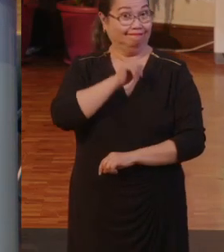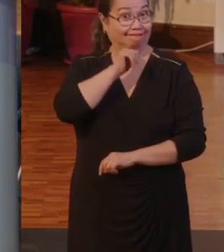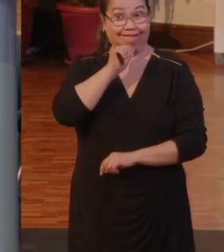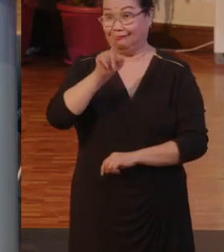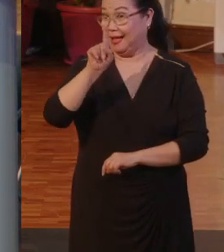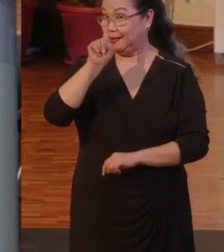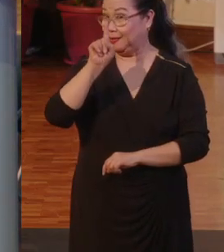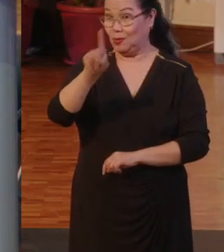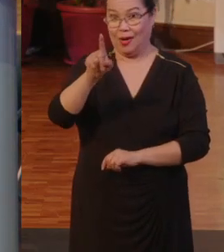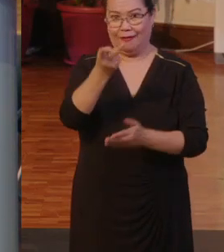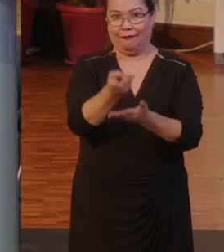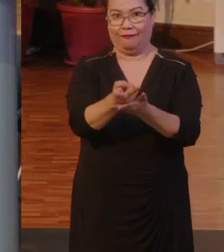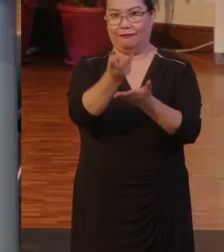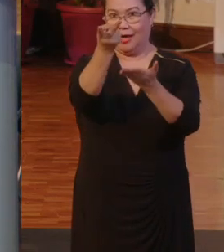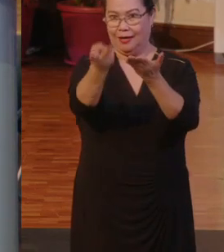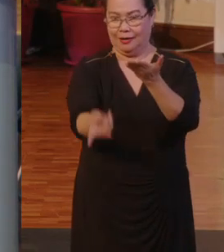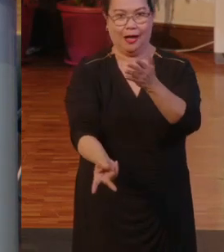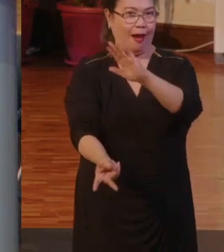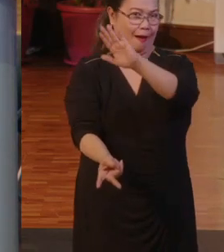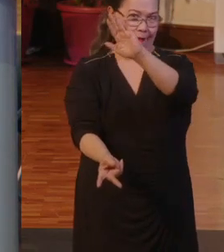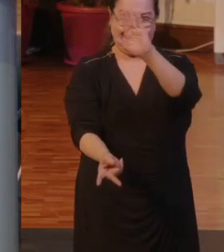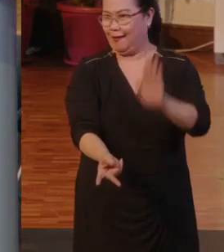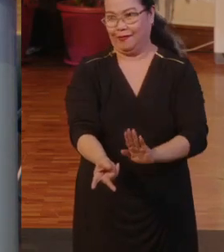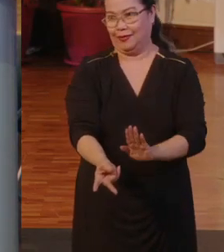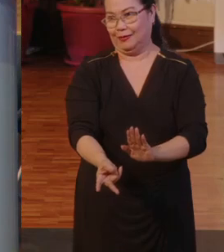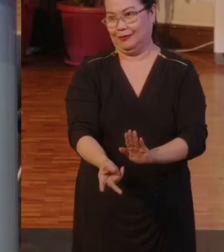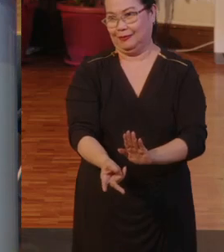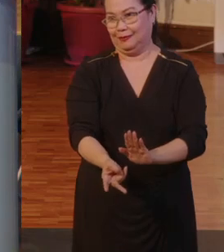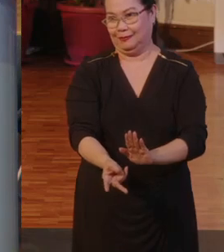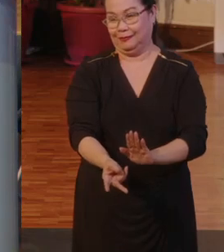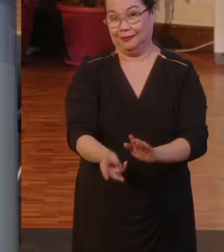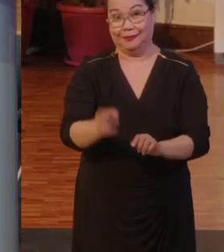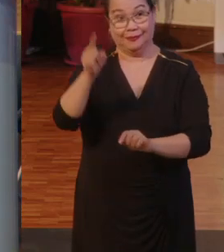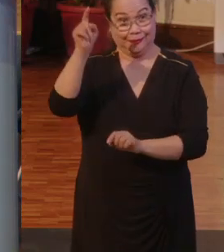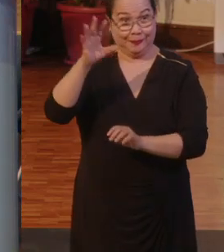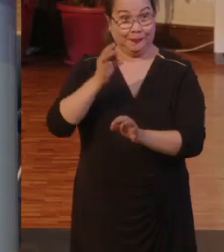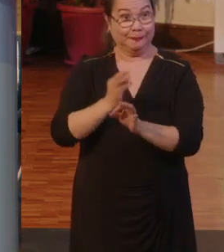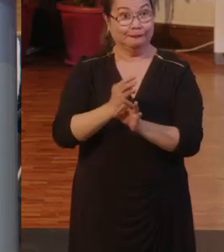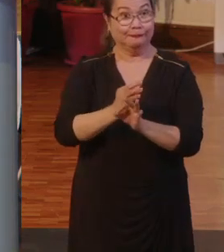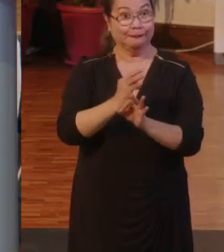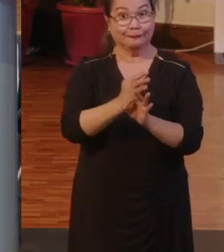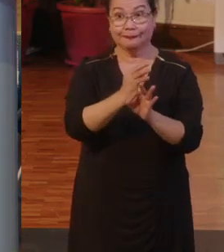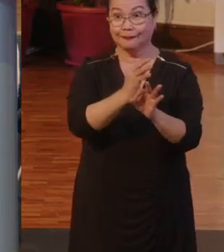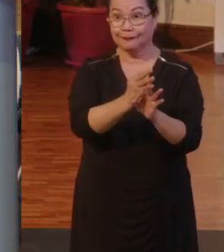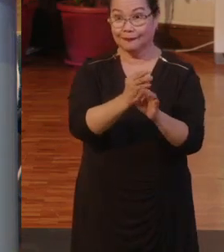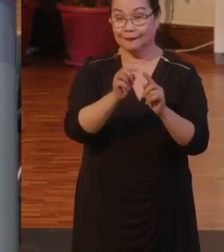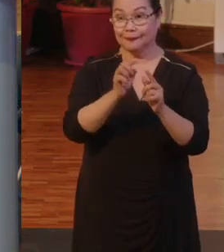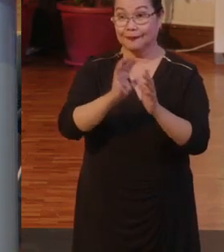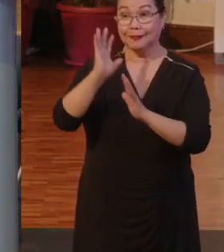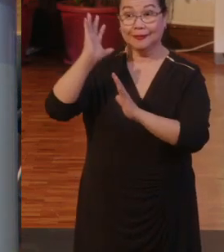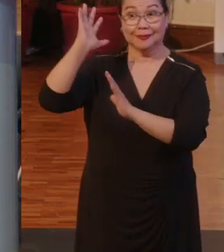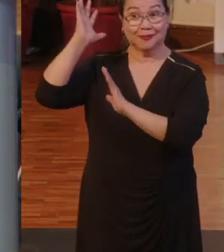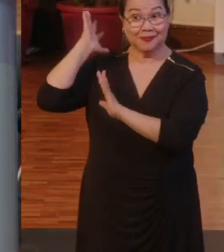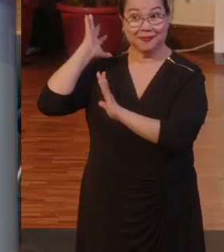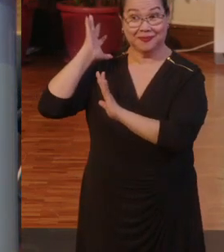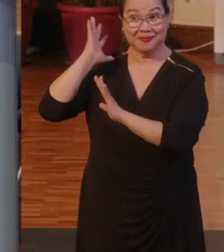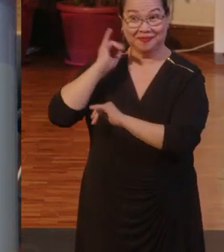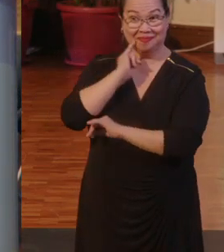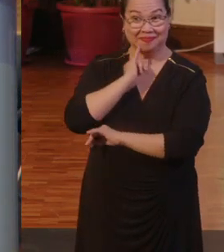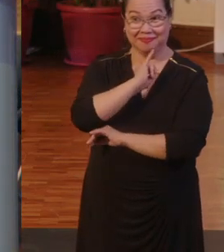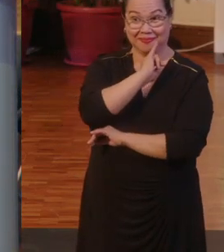one of them has failed. Naging tapat ang ating Panginoon sa nakaraan ng